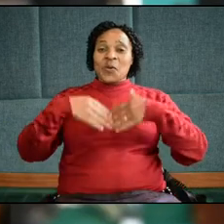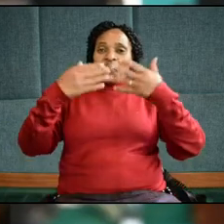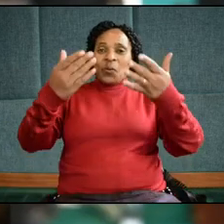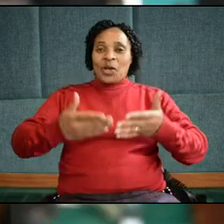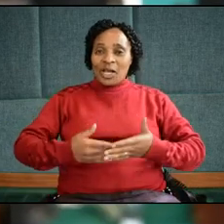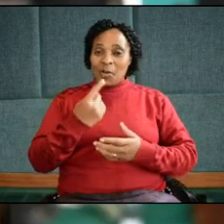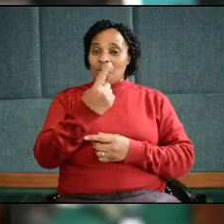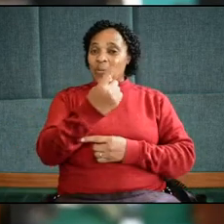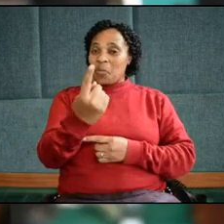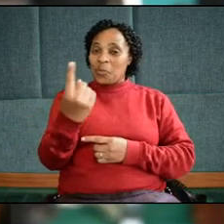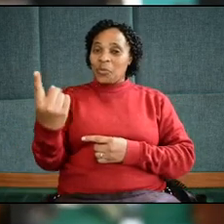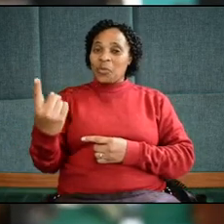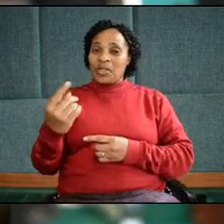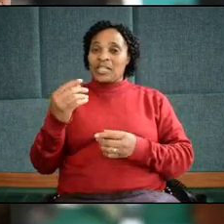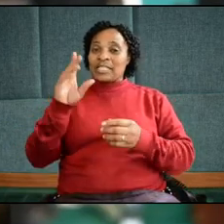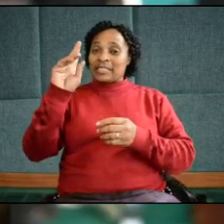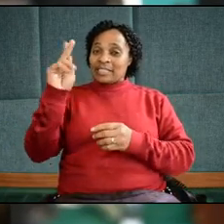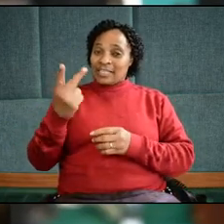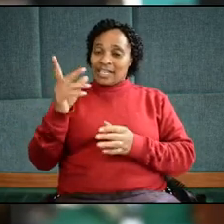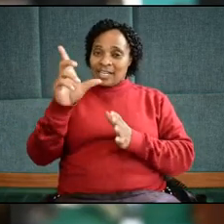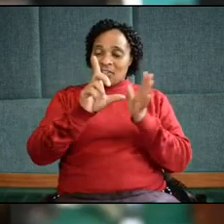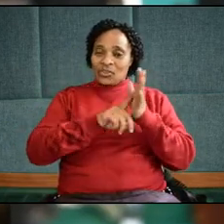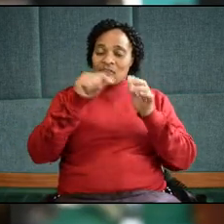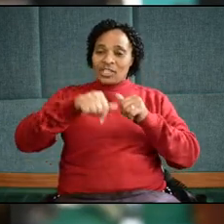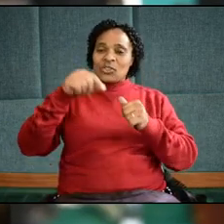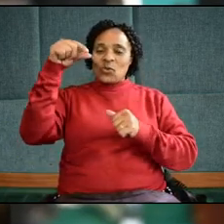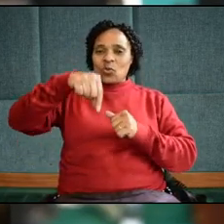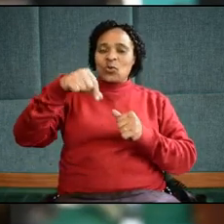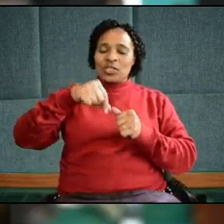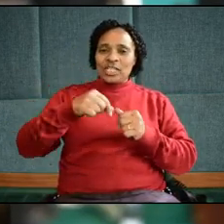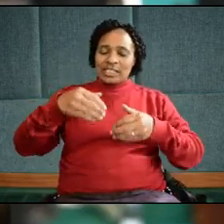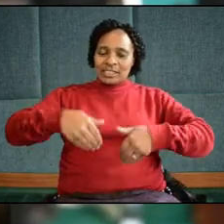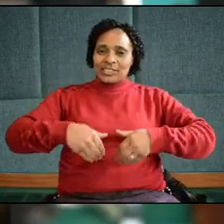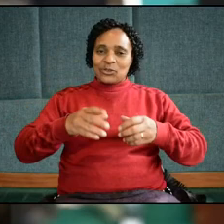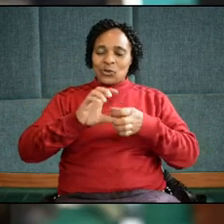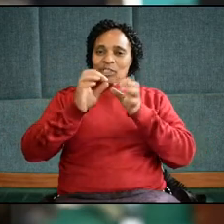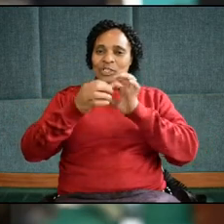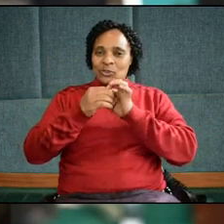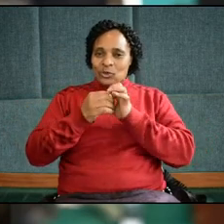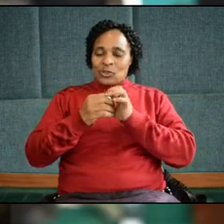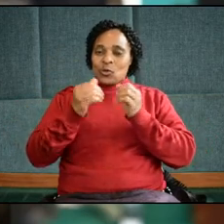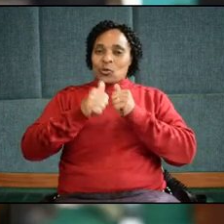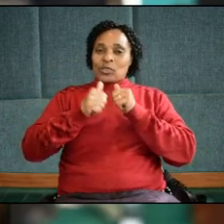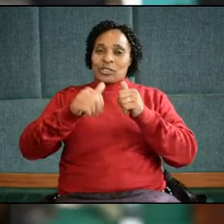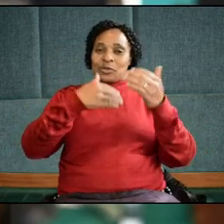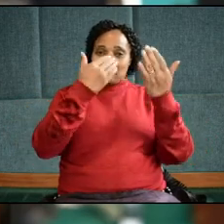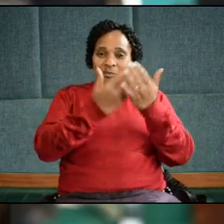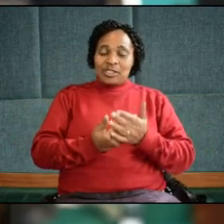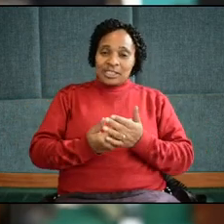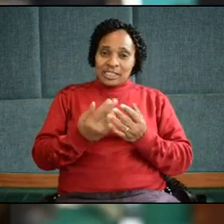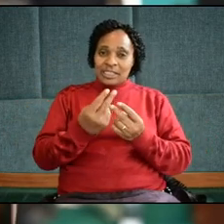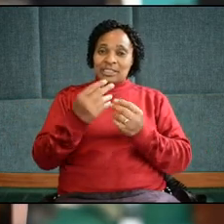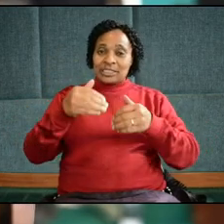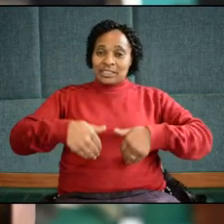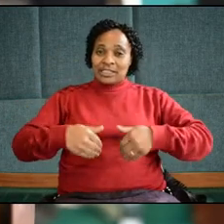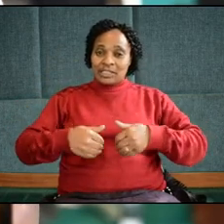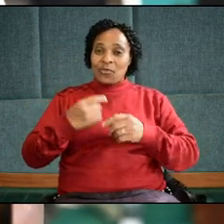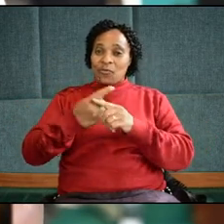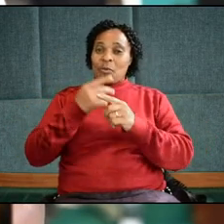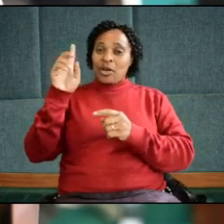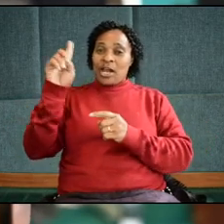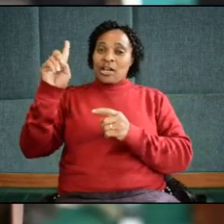Welcome, everyone, to the second lesson of this quarter's Teens Cornerstone Connections, which is presented to you by the teens from the